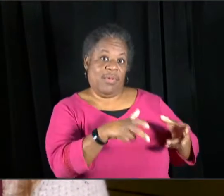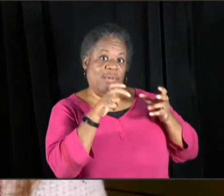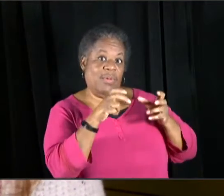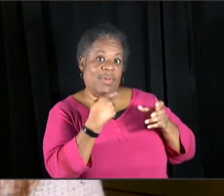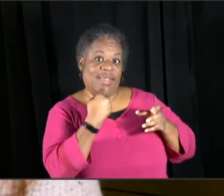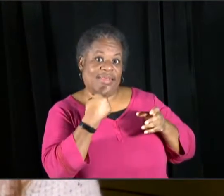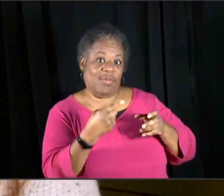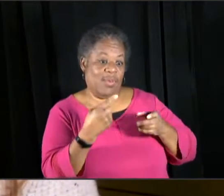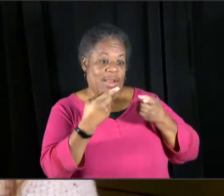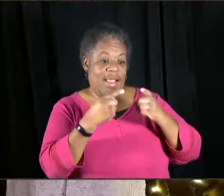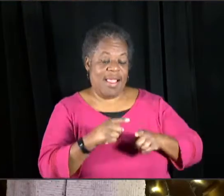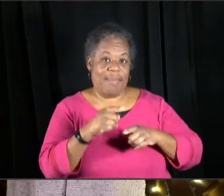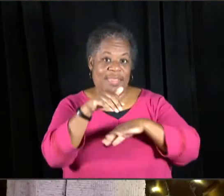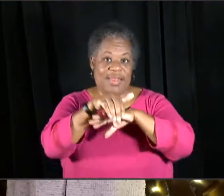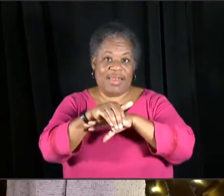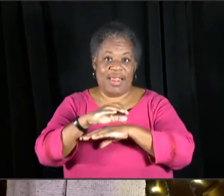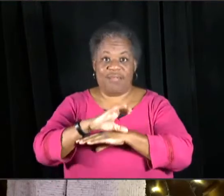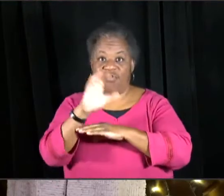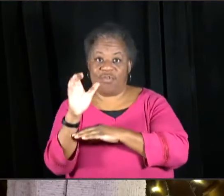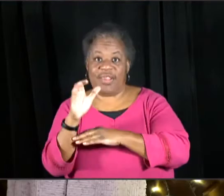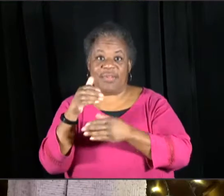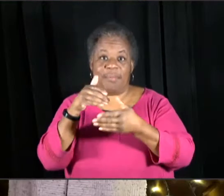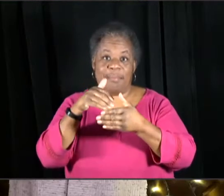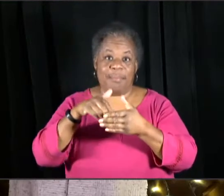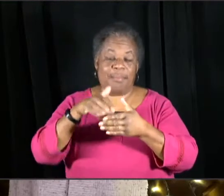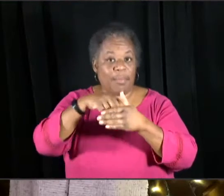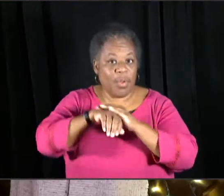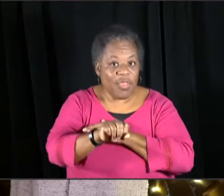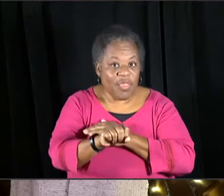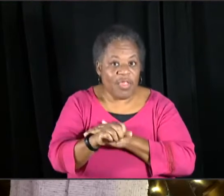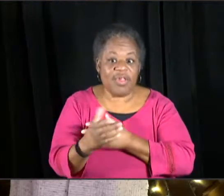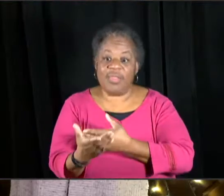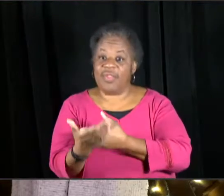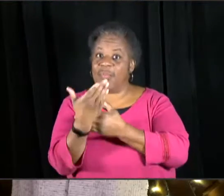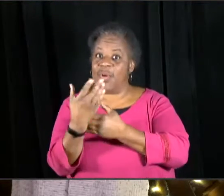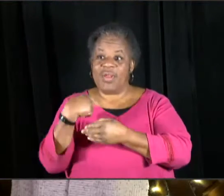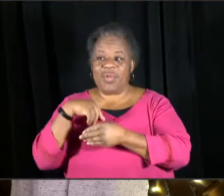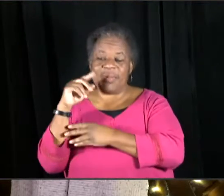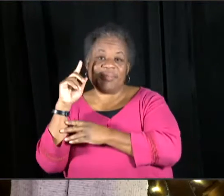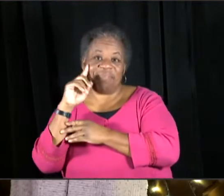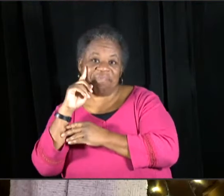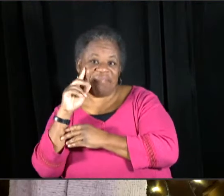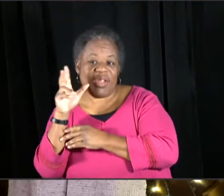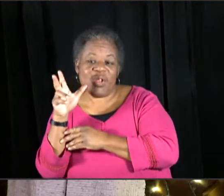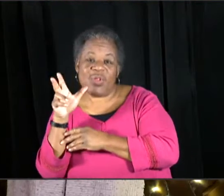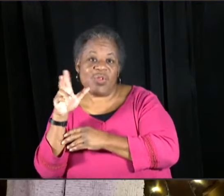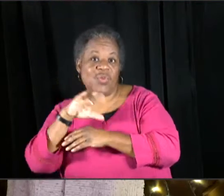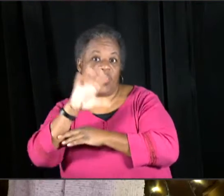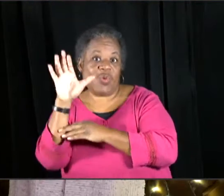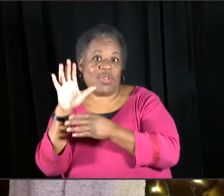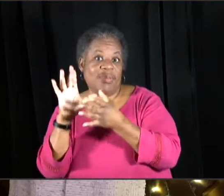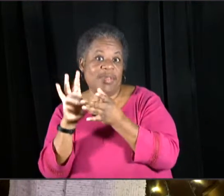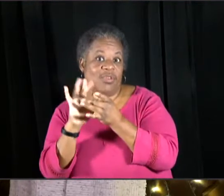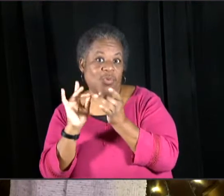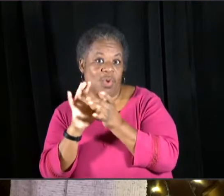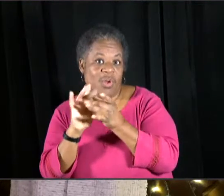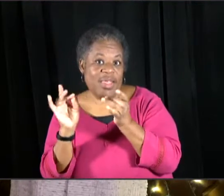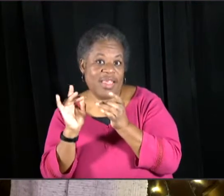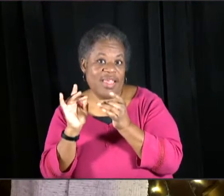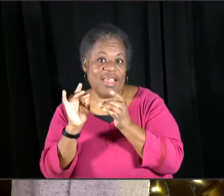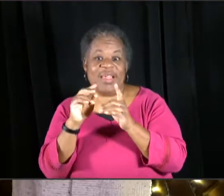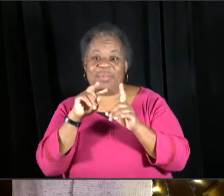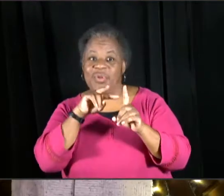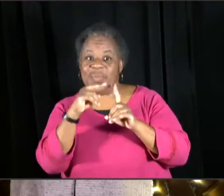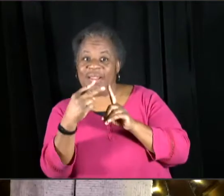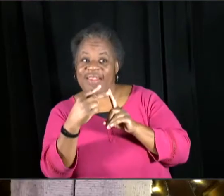of Christ's birth. So today, we'll be listening to the Christmas story from the perspective of, well, we're